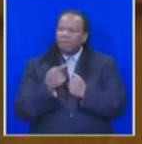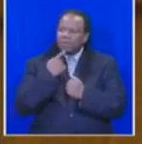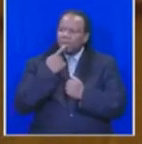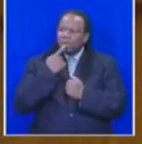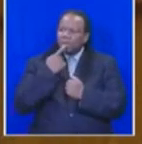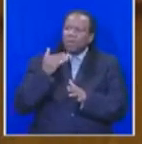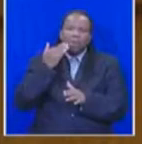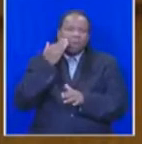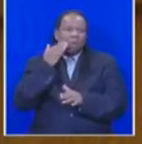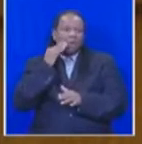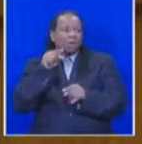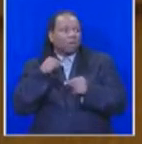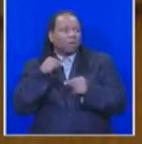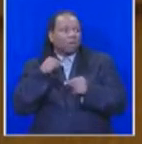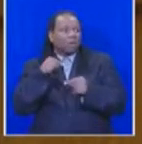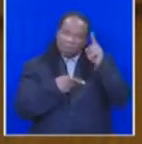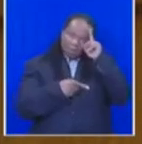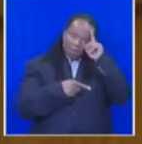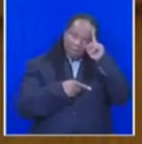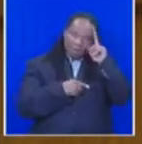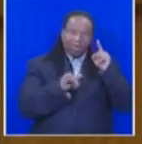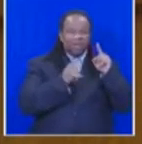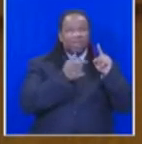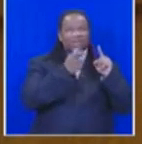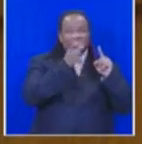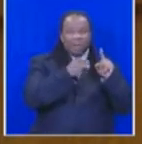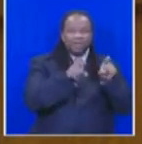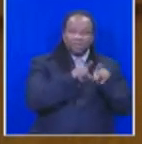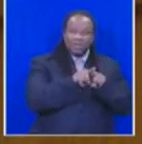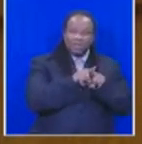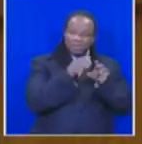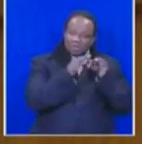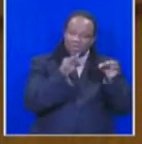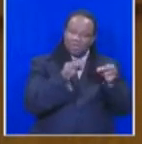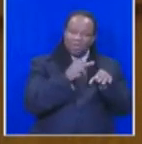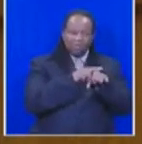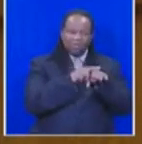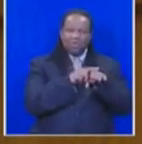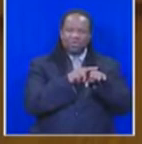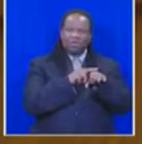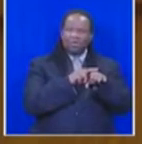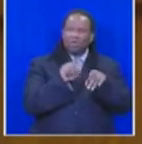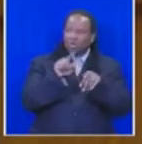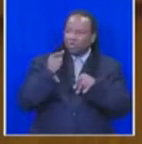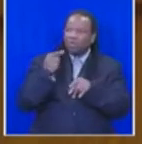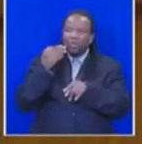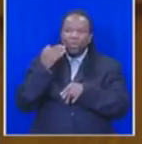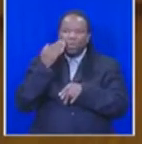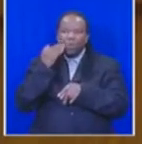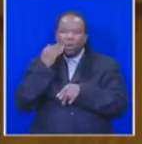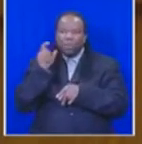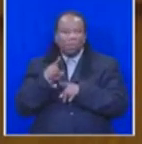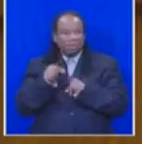problem. But when a black person makes racially charged statements about other races, particularly whites, they don't consider that as